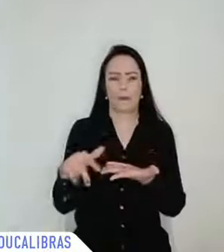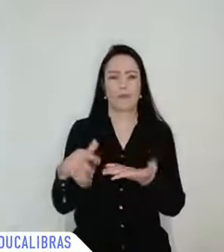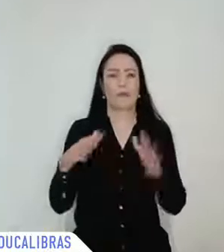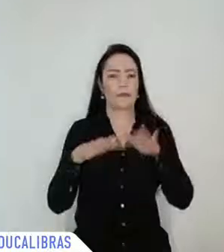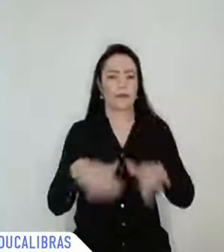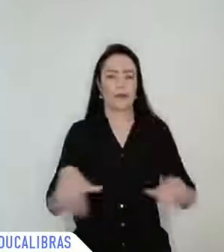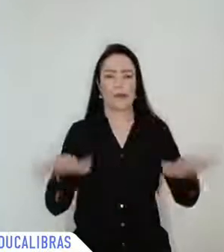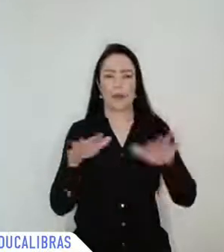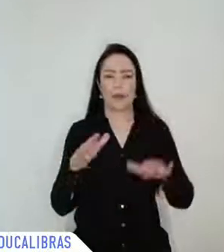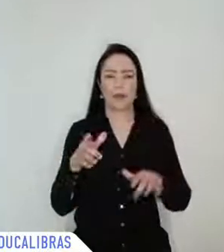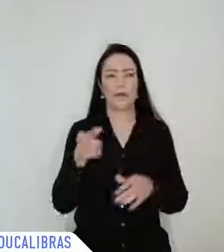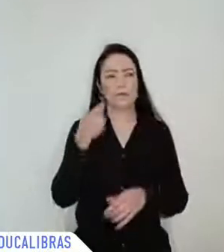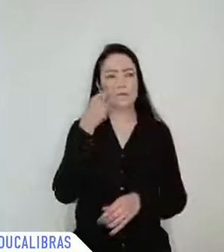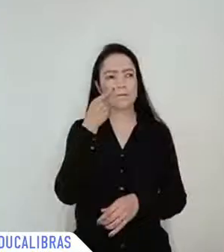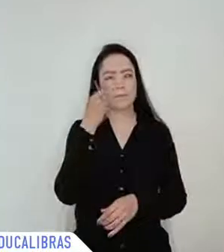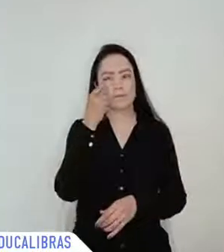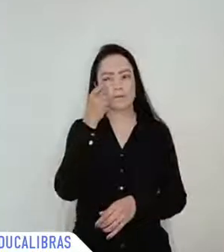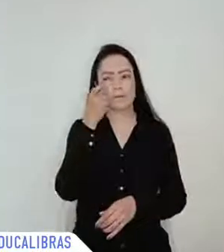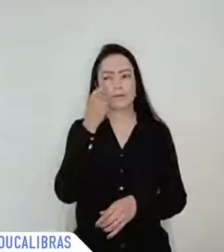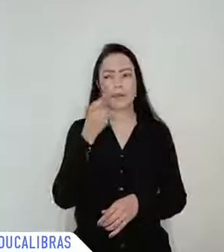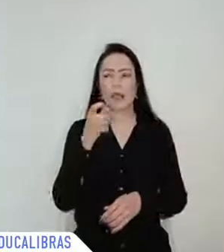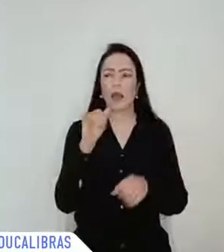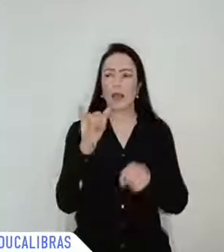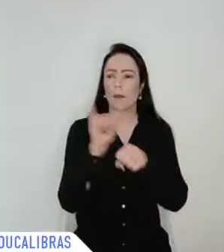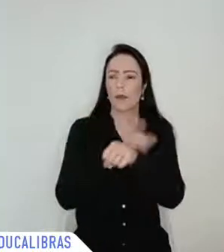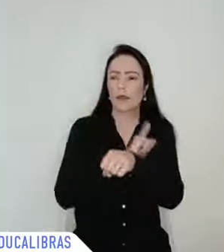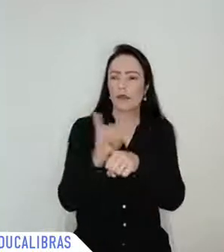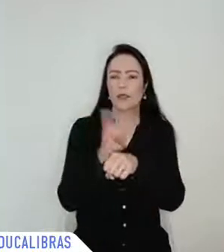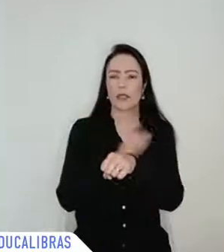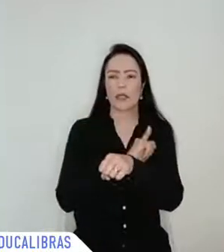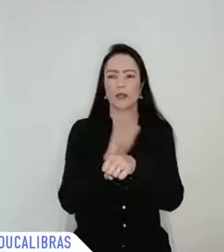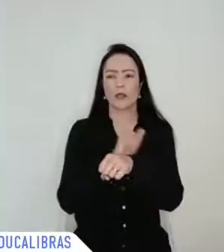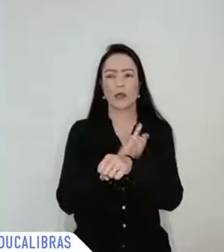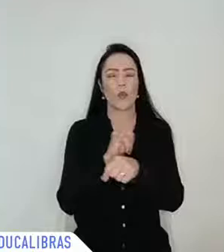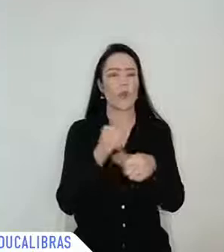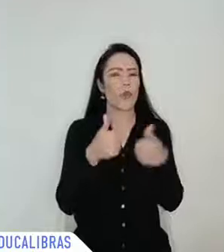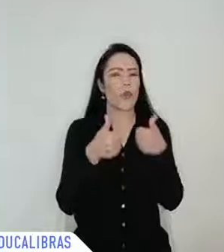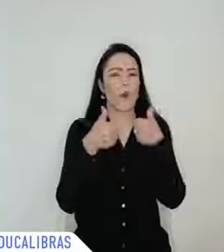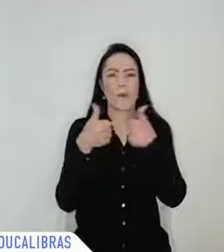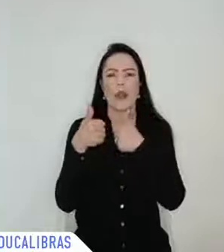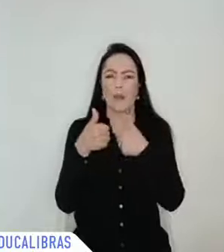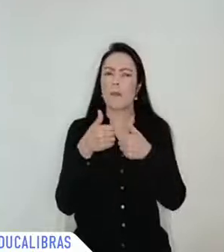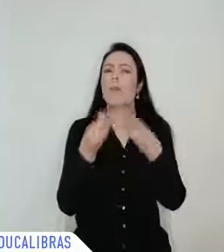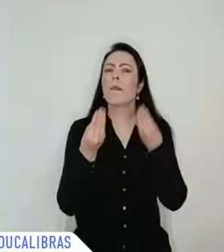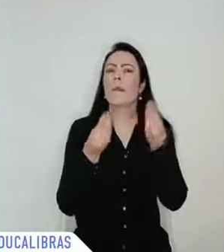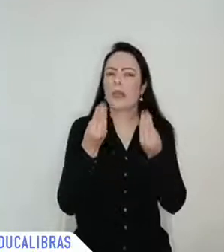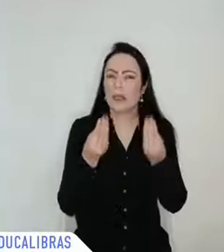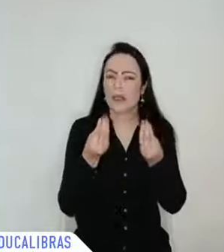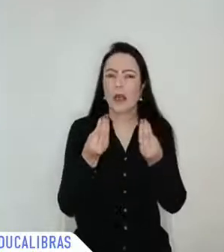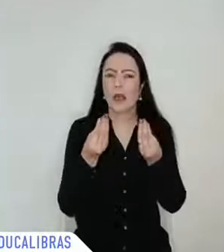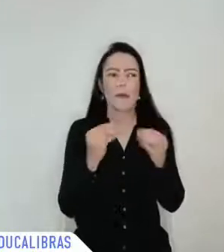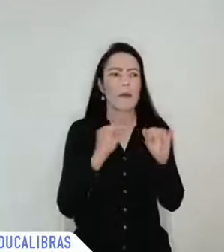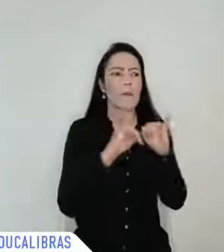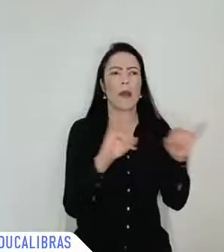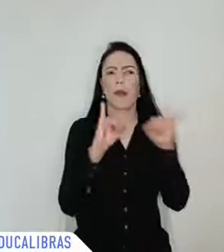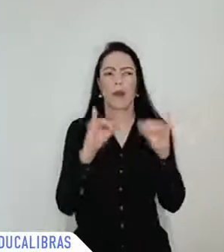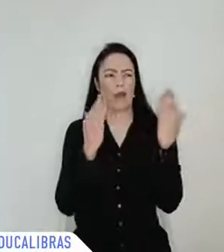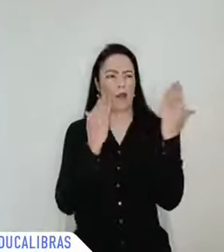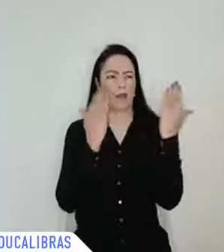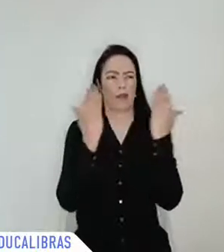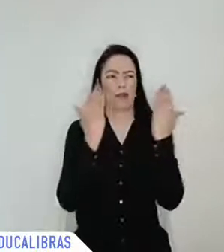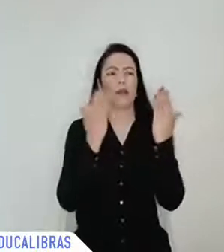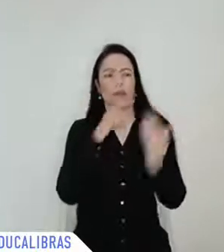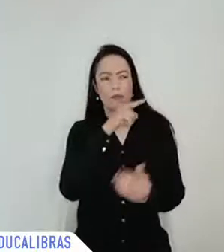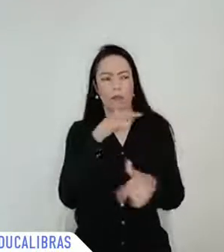sons. And from our point of view, this is a strategy that is very